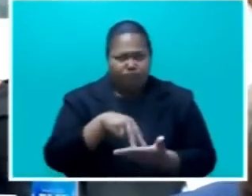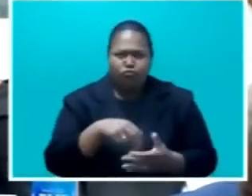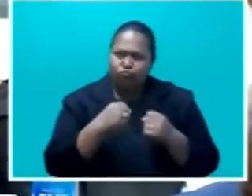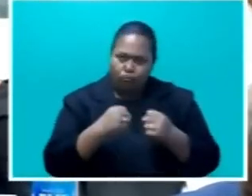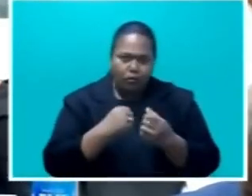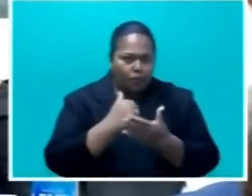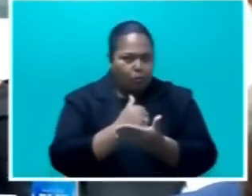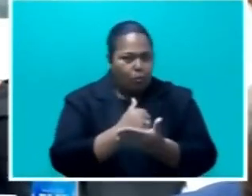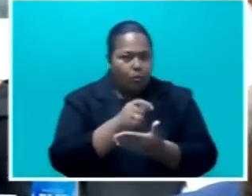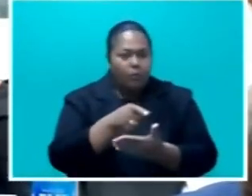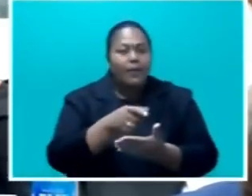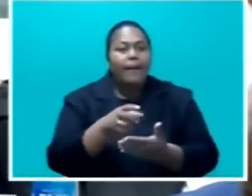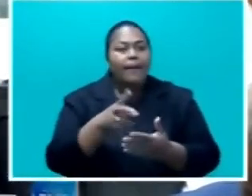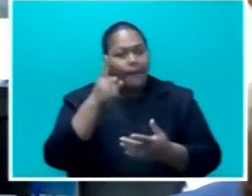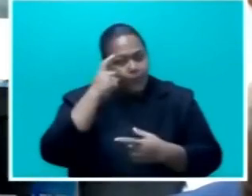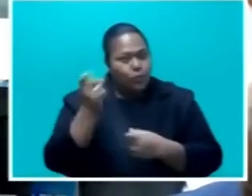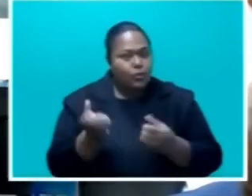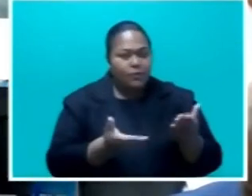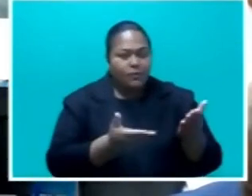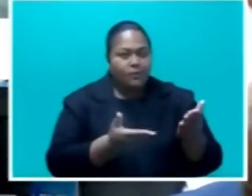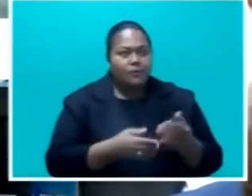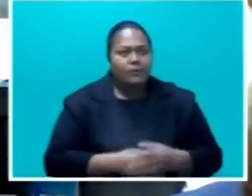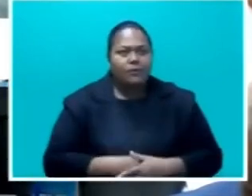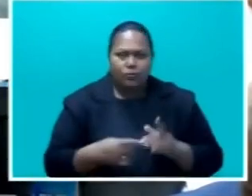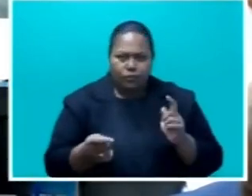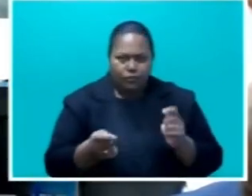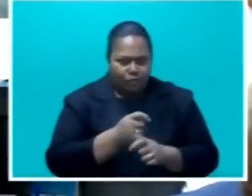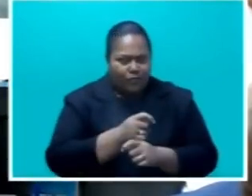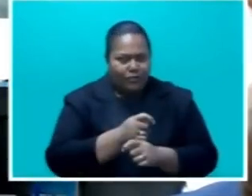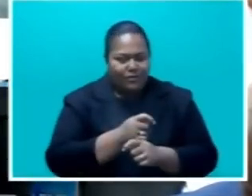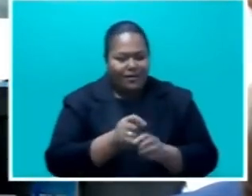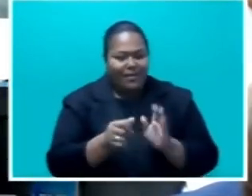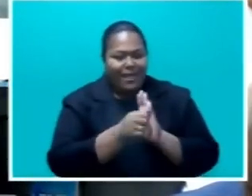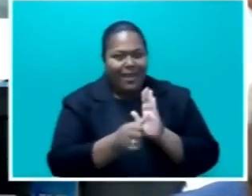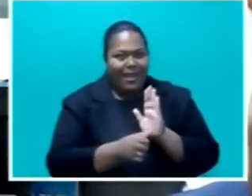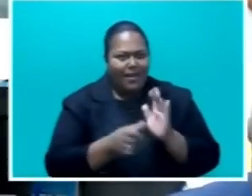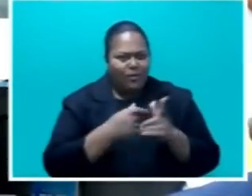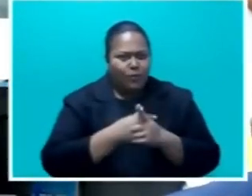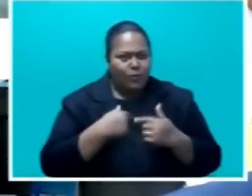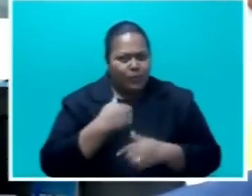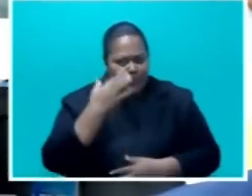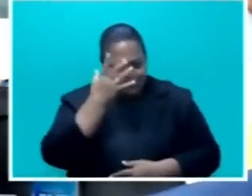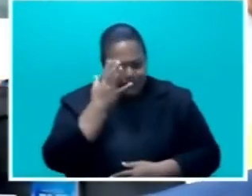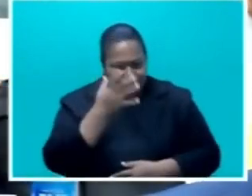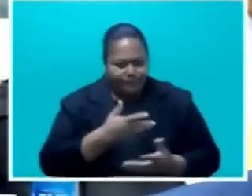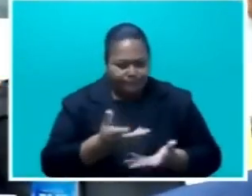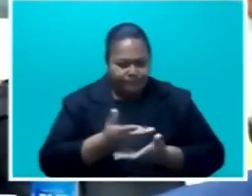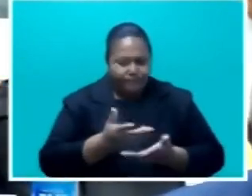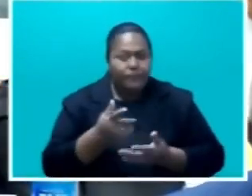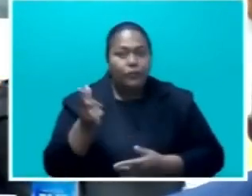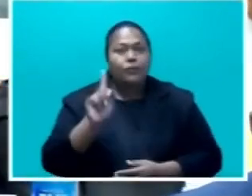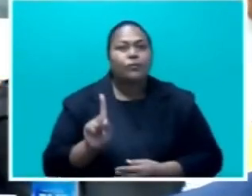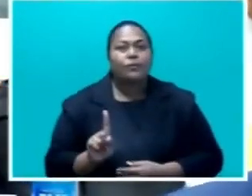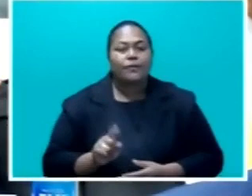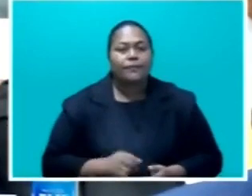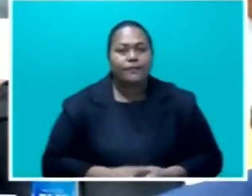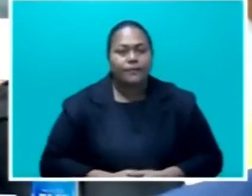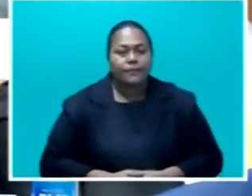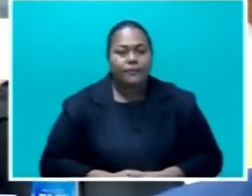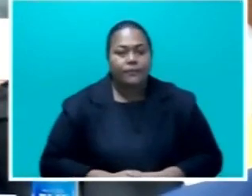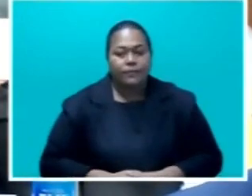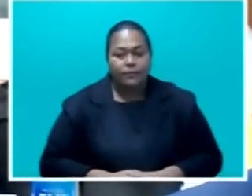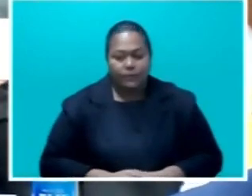us to amend the Act that we are considering today. Mr. Speaker,